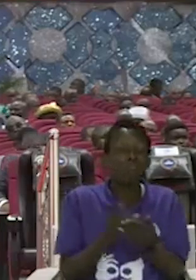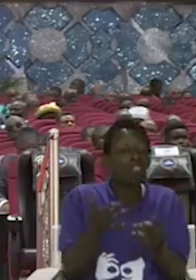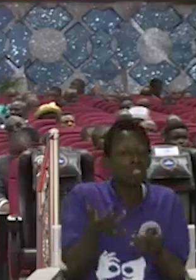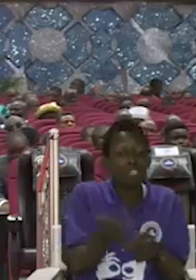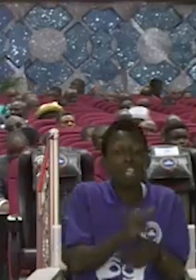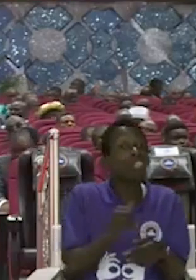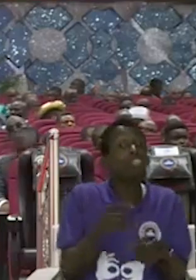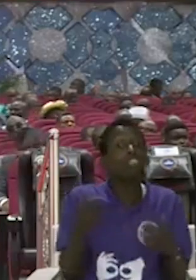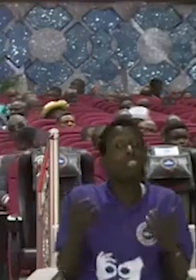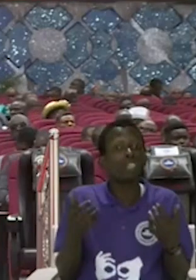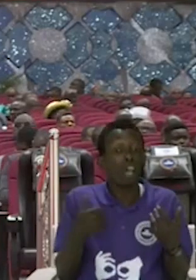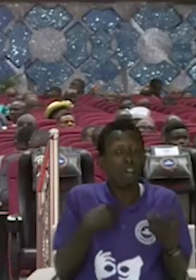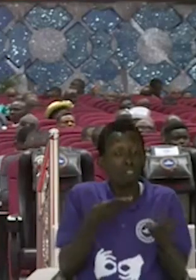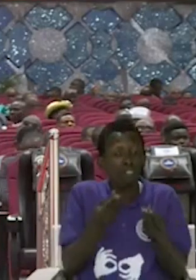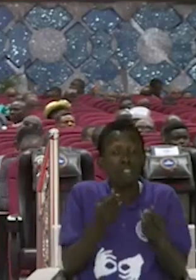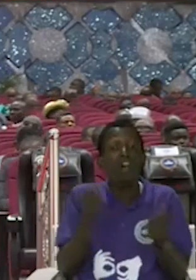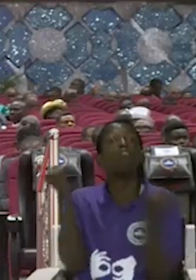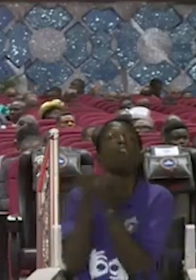Does he fight back?